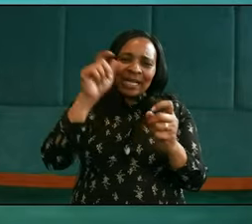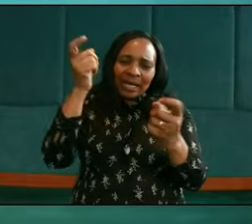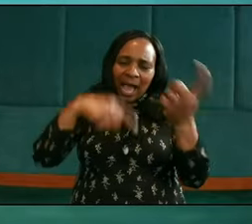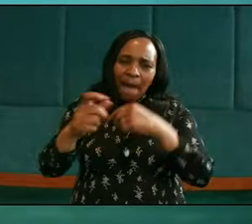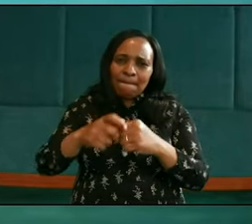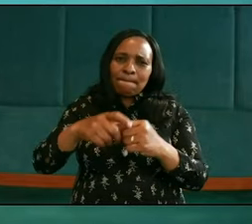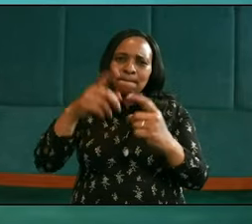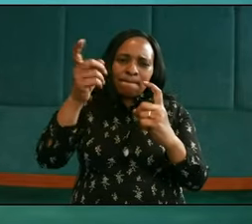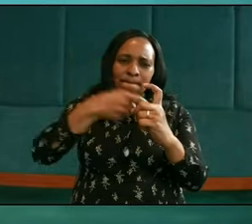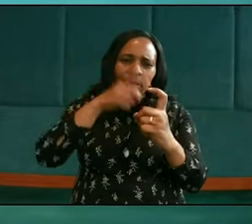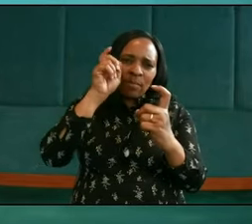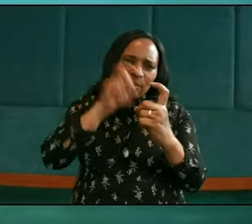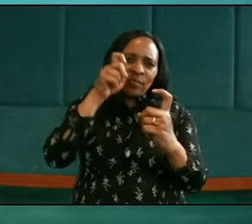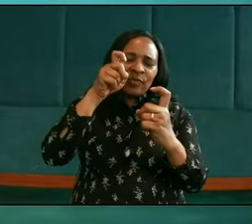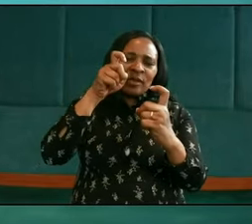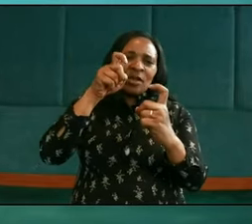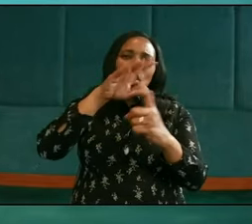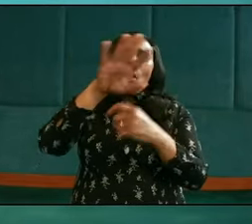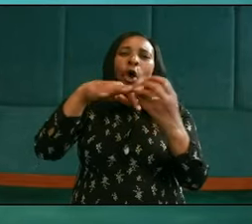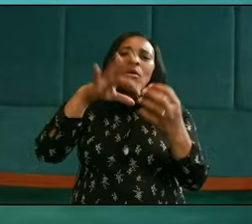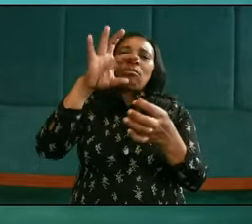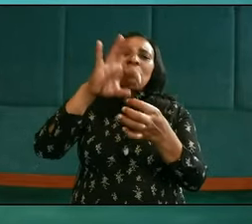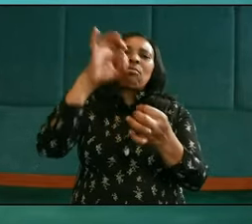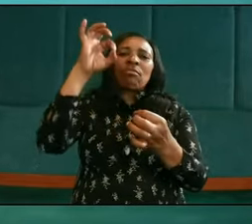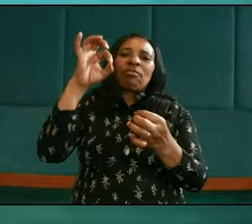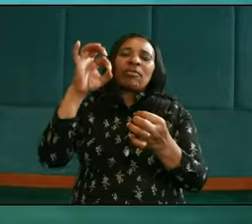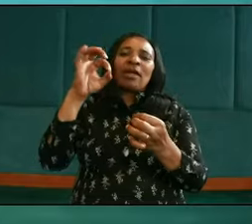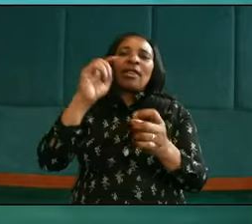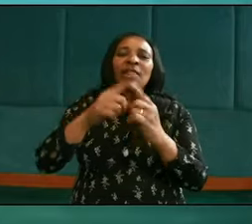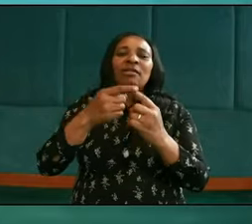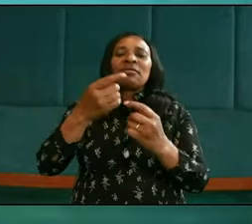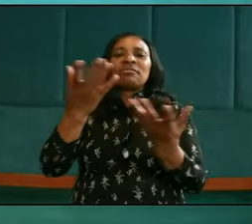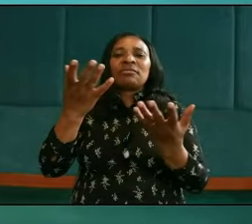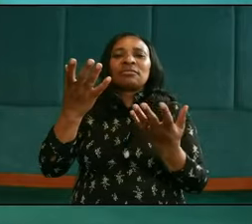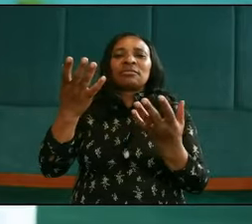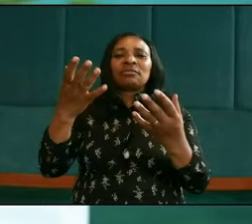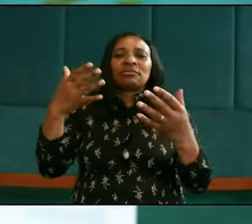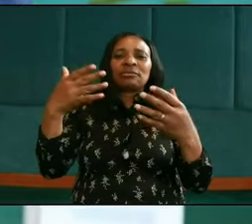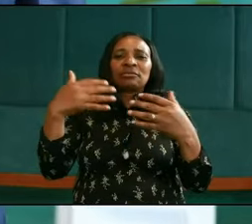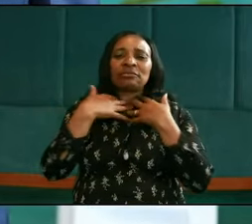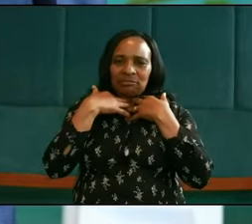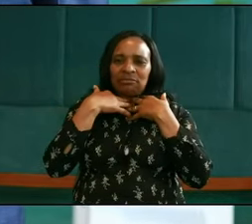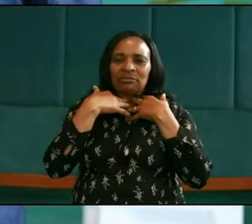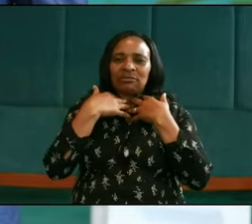may get in and be trapped, or the leg may touch it and be trapped.